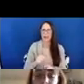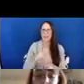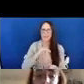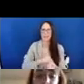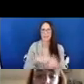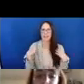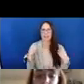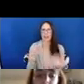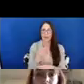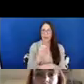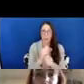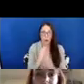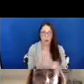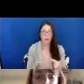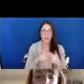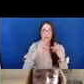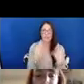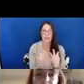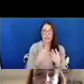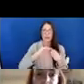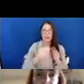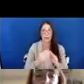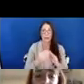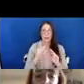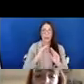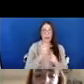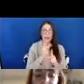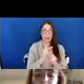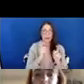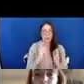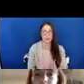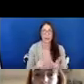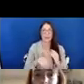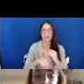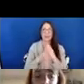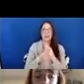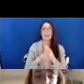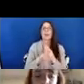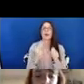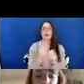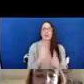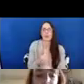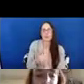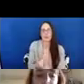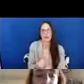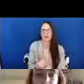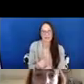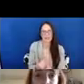family and community caregivers, workers, and telemedicine users themselves end up bearing the brunt of the carrying load.